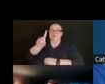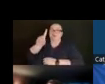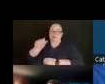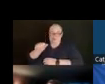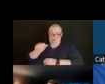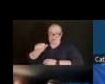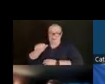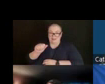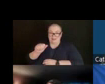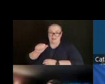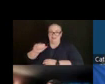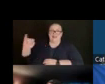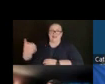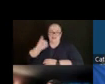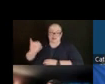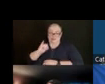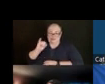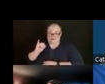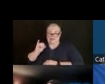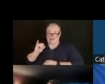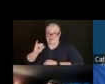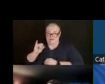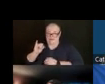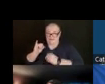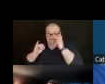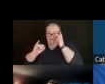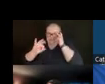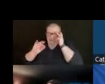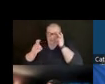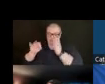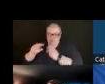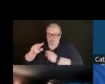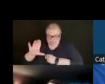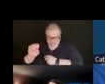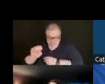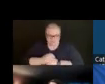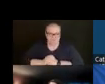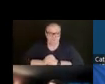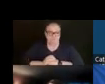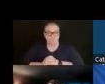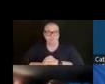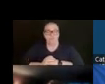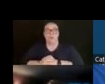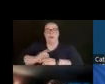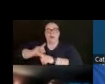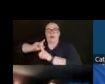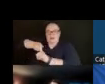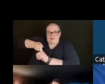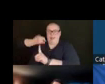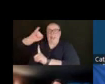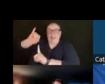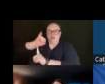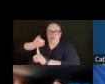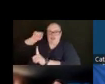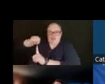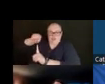Disability Insurance. And I want to draw your attention to the word